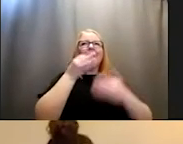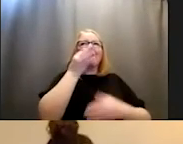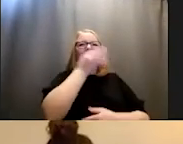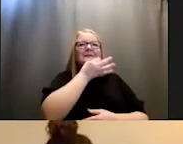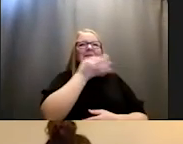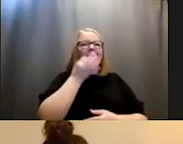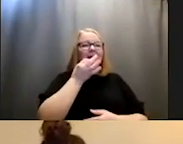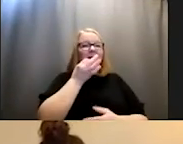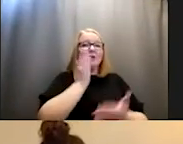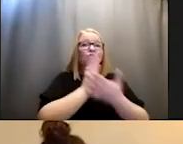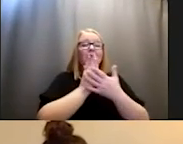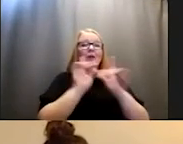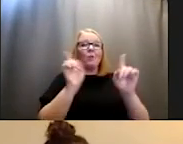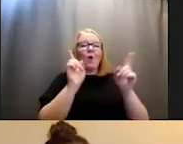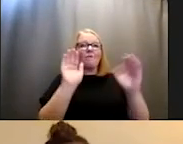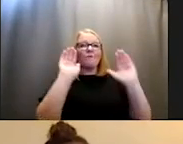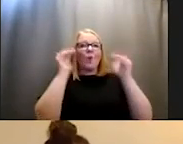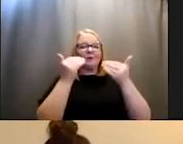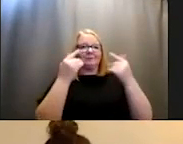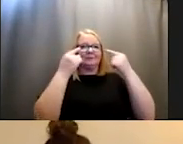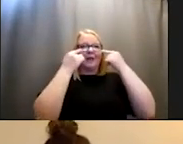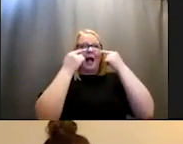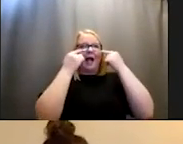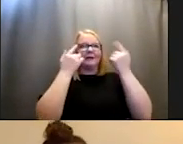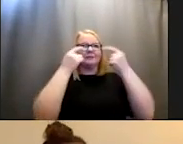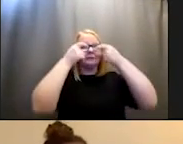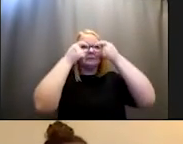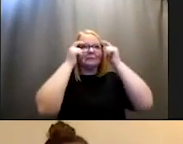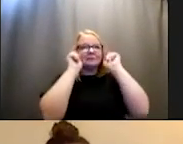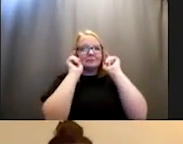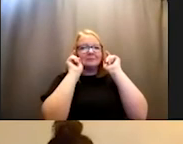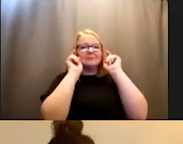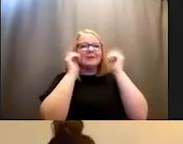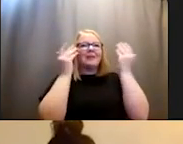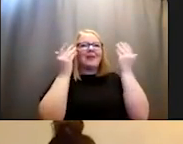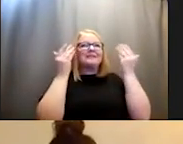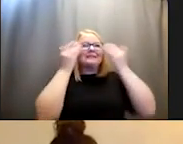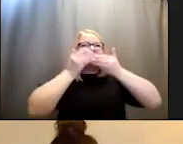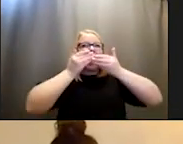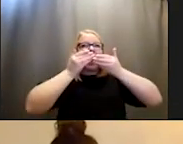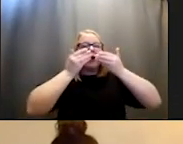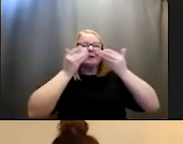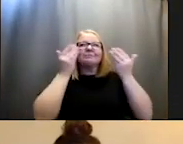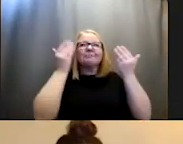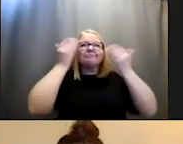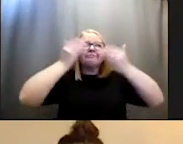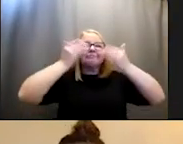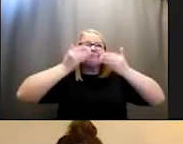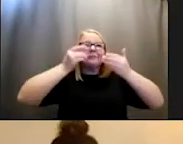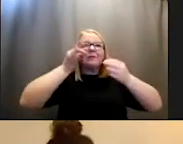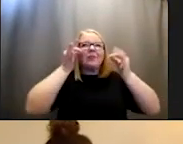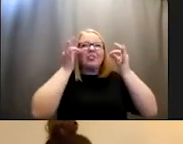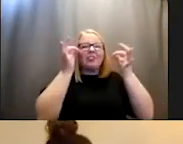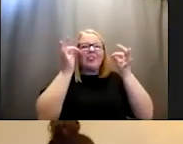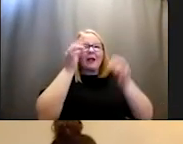real emphasis on the eyes, highlighting the eyelids. And then there's a very, very dark shaded thick line that goes